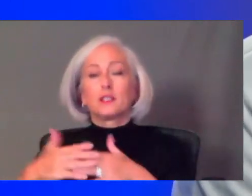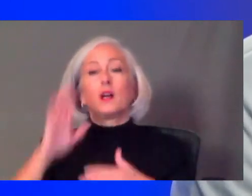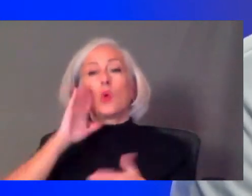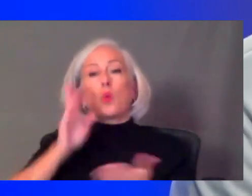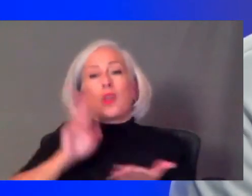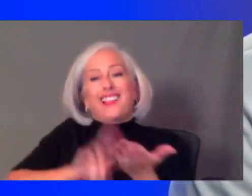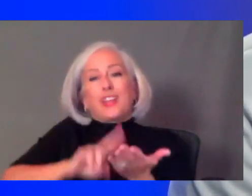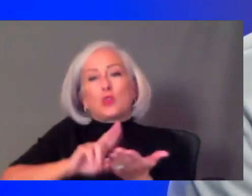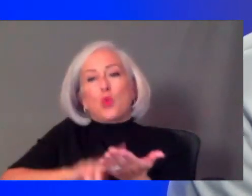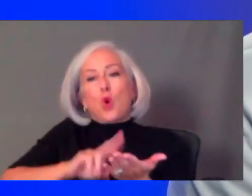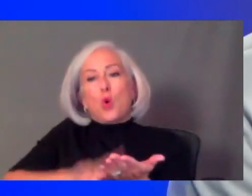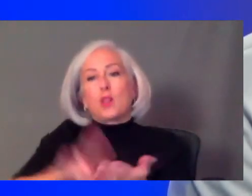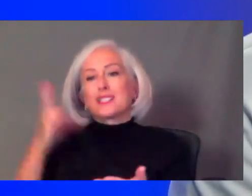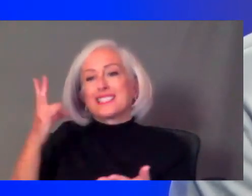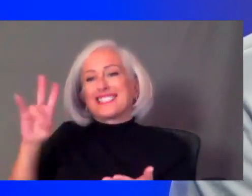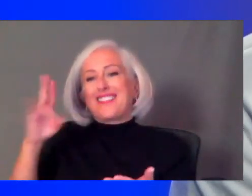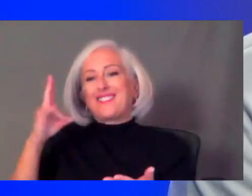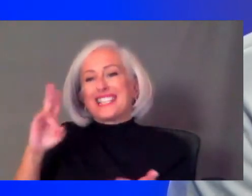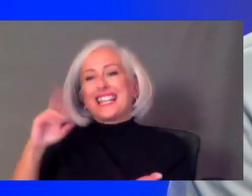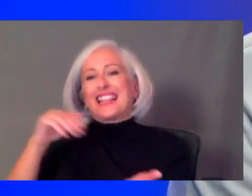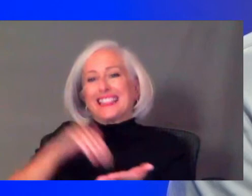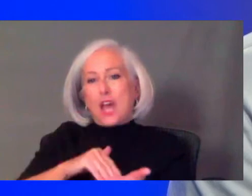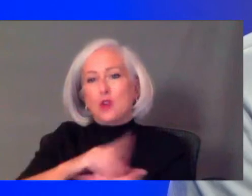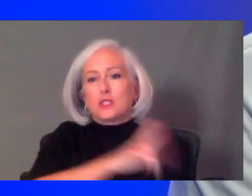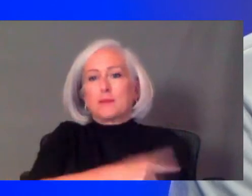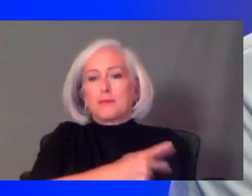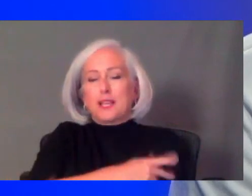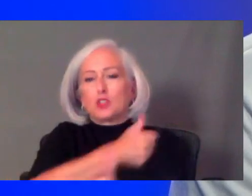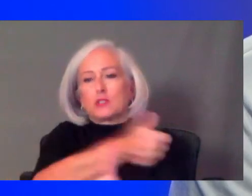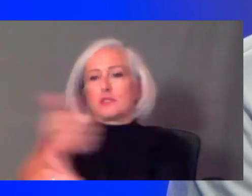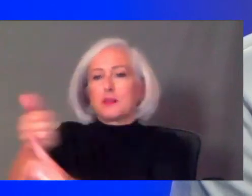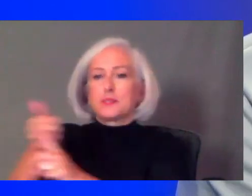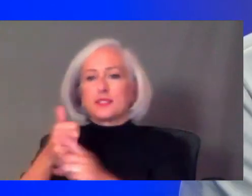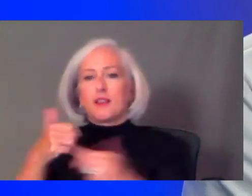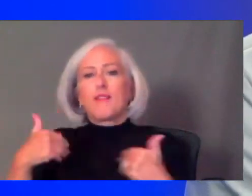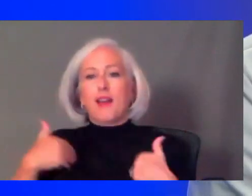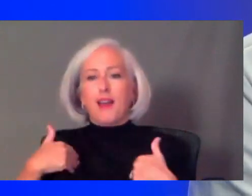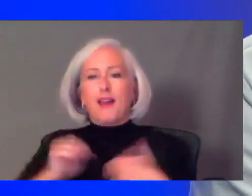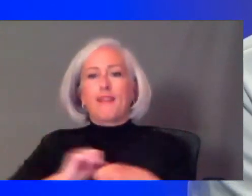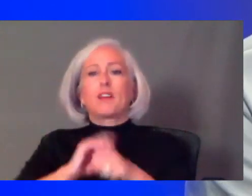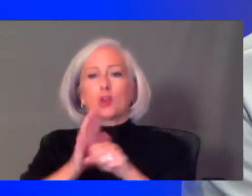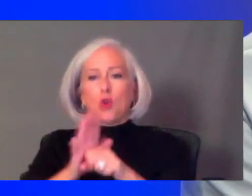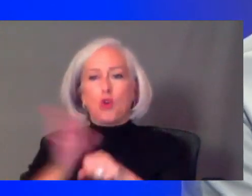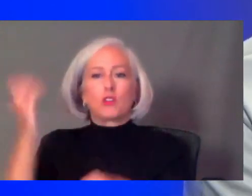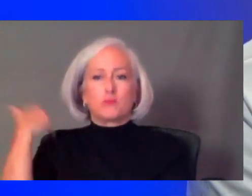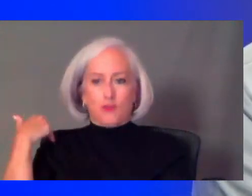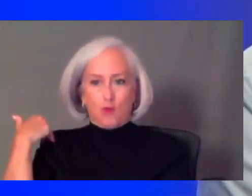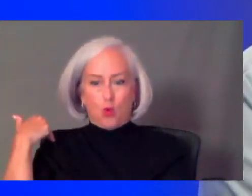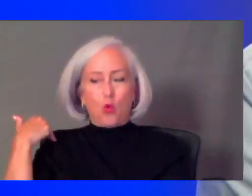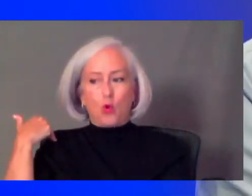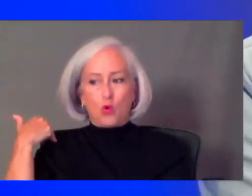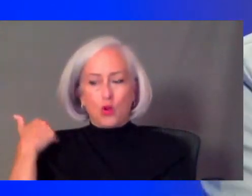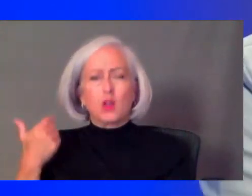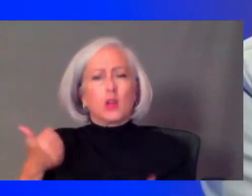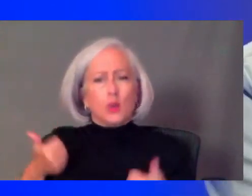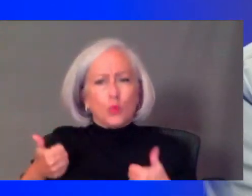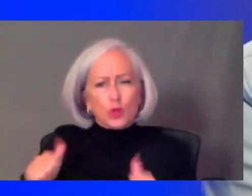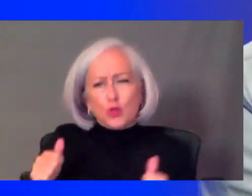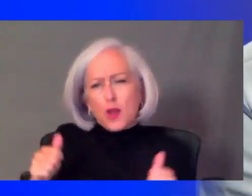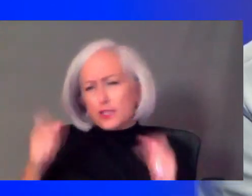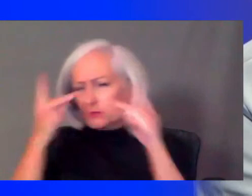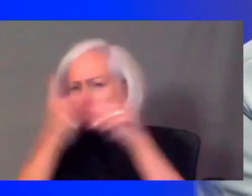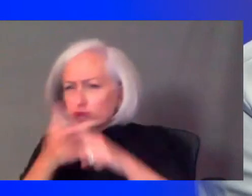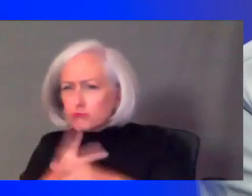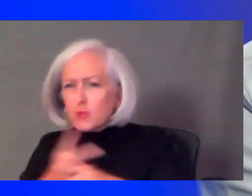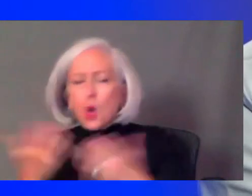as physicians need to use? How do we monitor it? And then how do we ultimately treat it? We don't know any